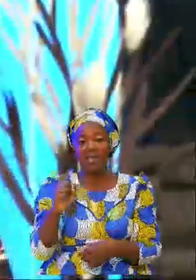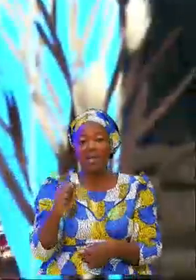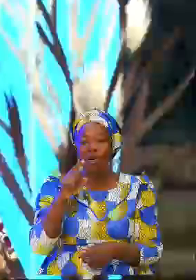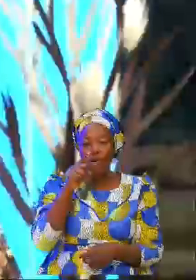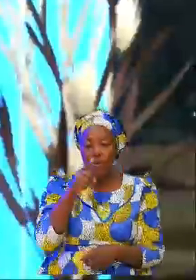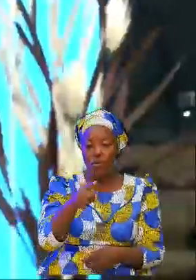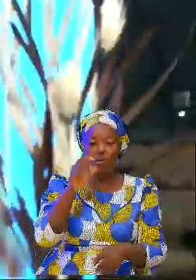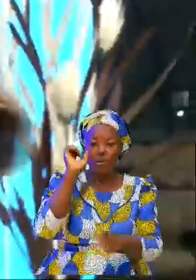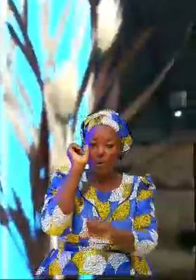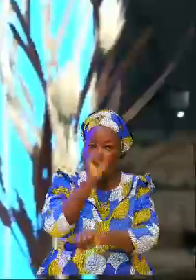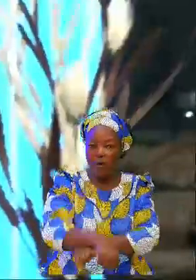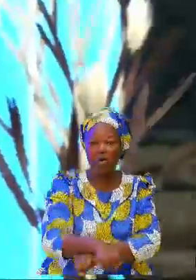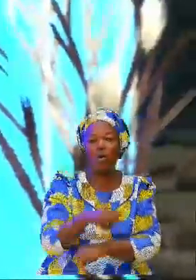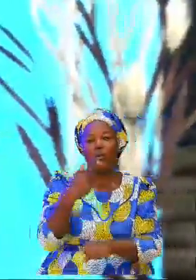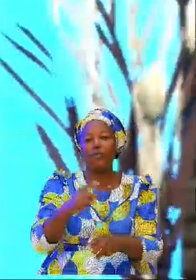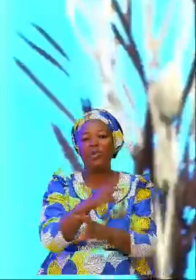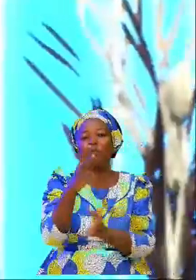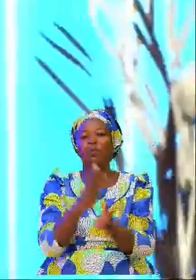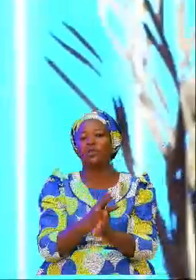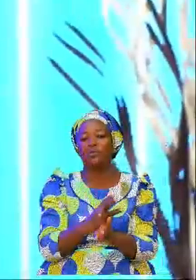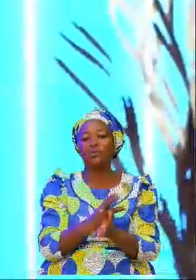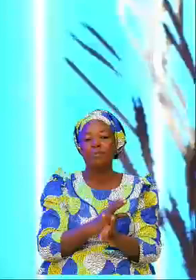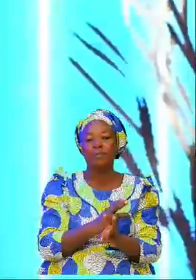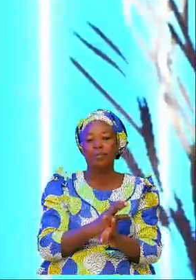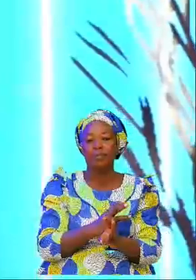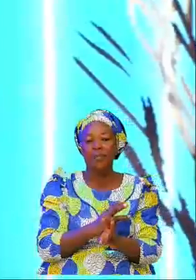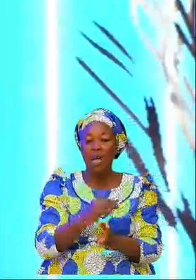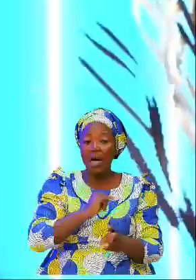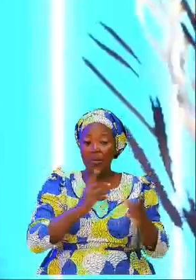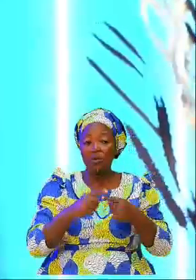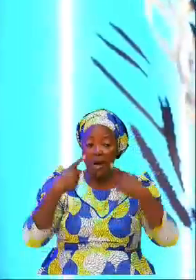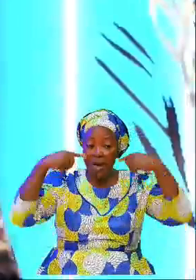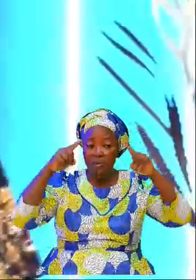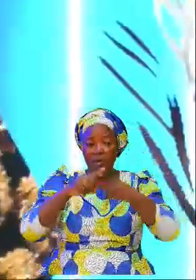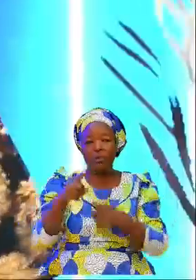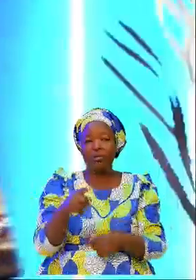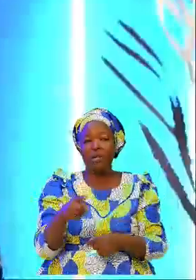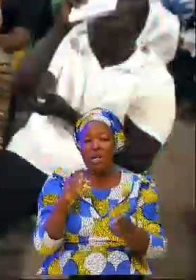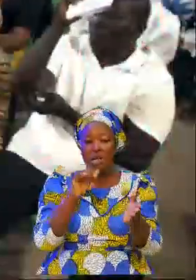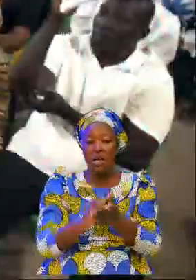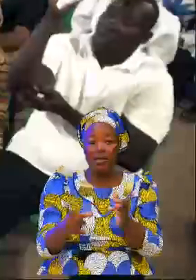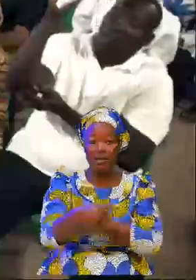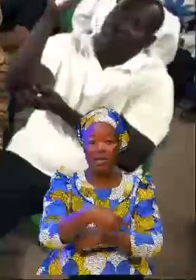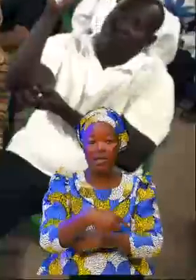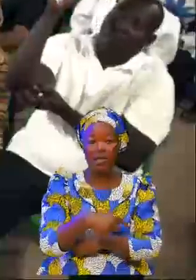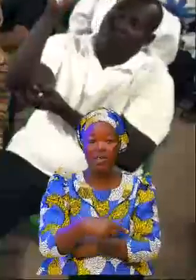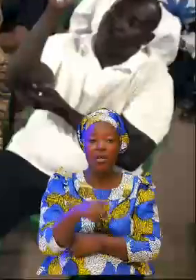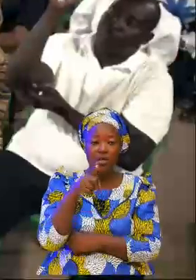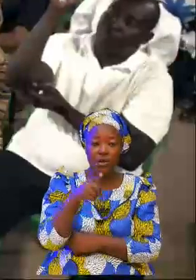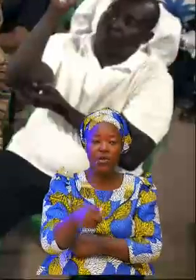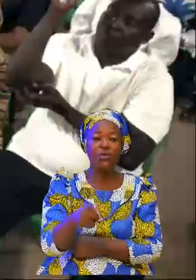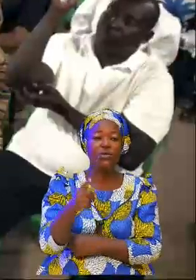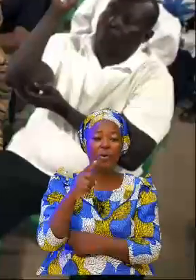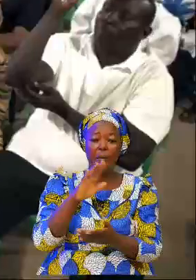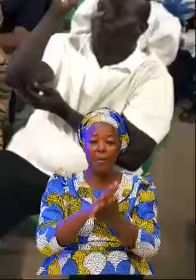your heart, then it says you overcome the world. I want to announce